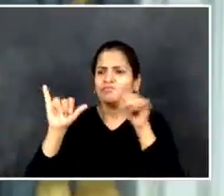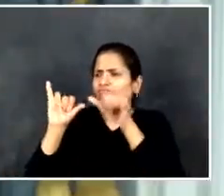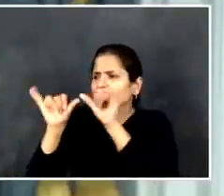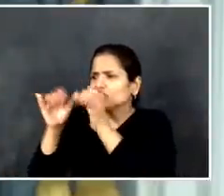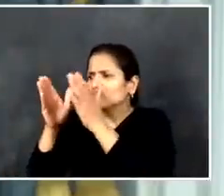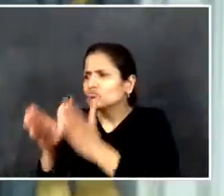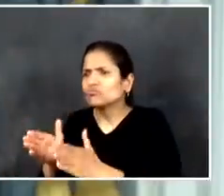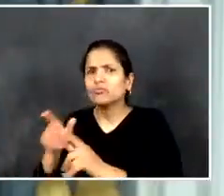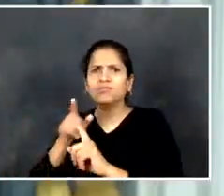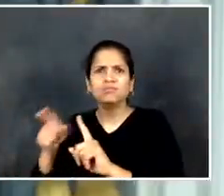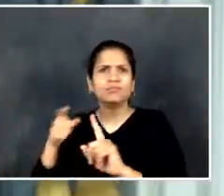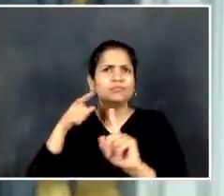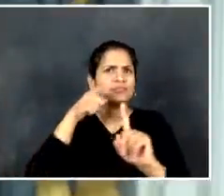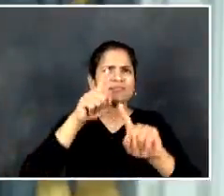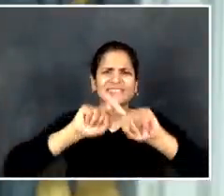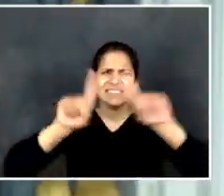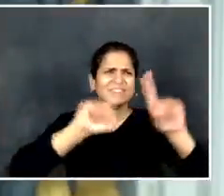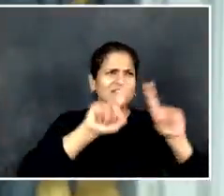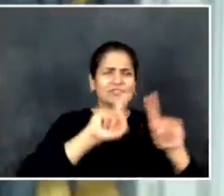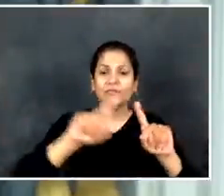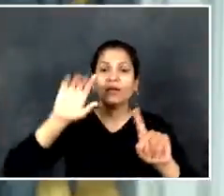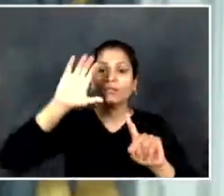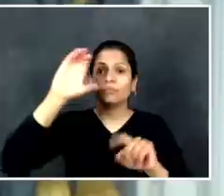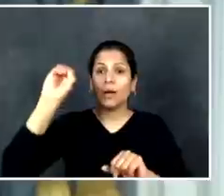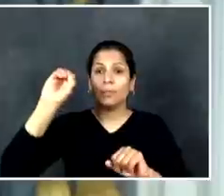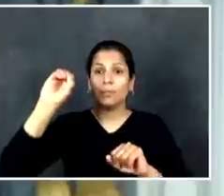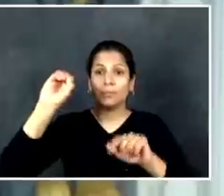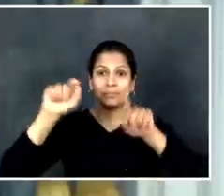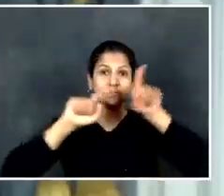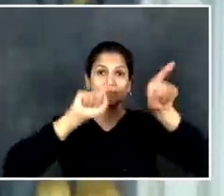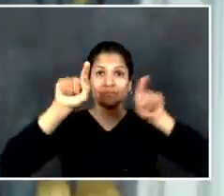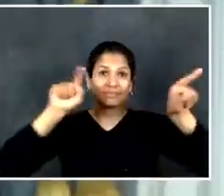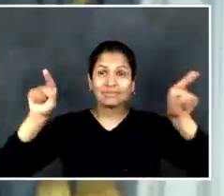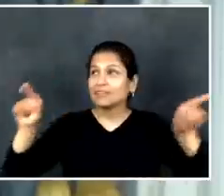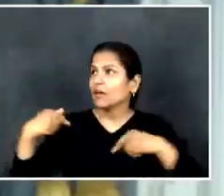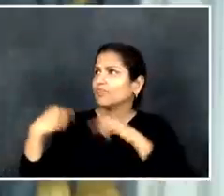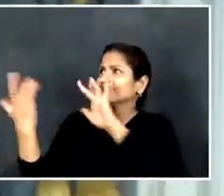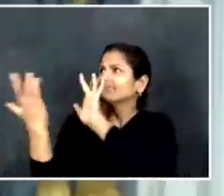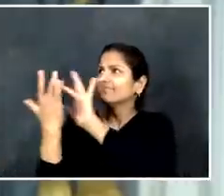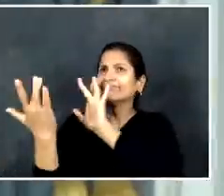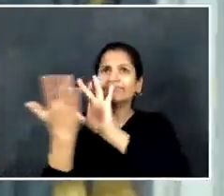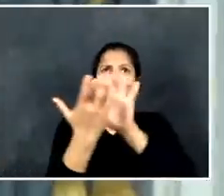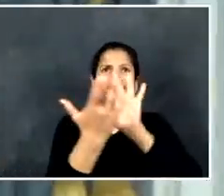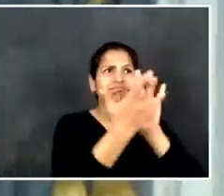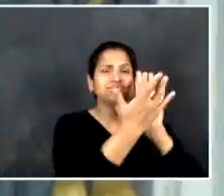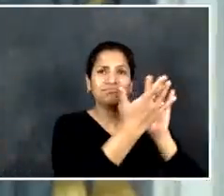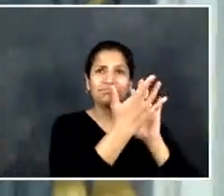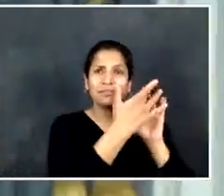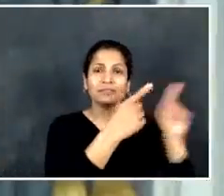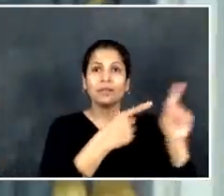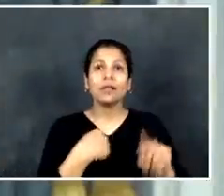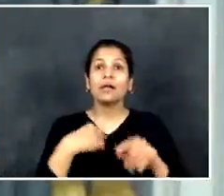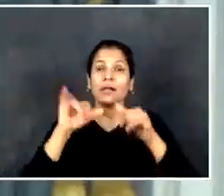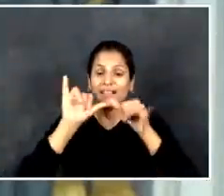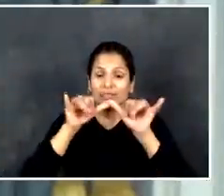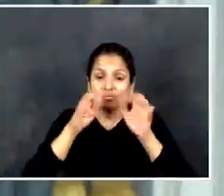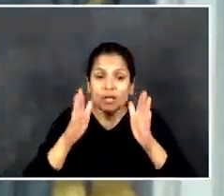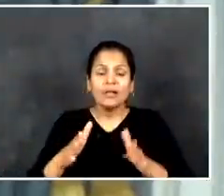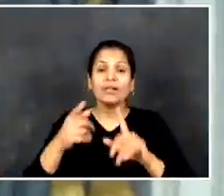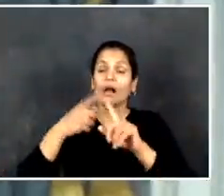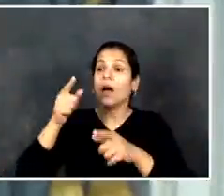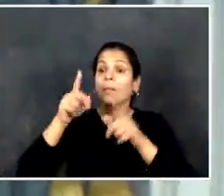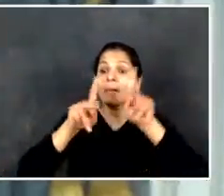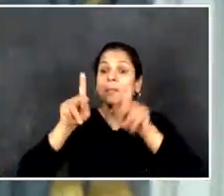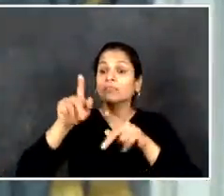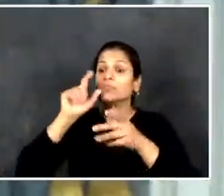that reached out from other communities in Silicon Valley. There were engineers from MIT up in Boston that were shuttling down to